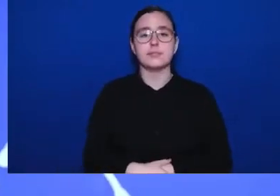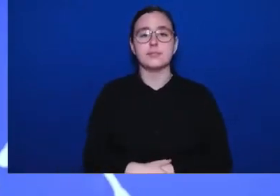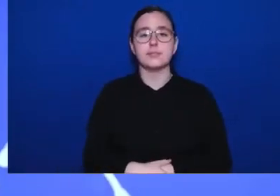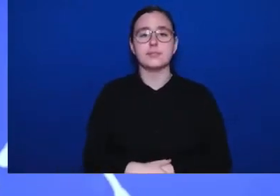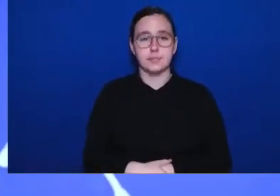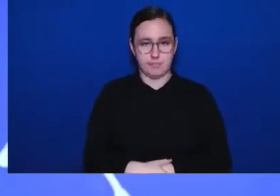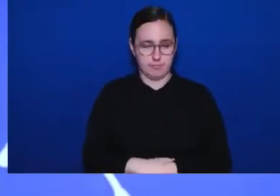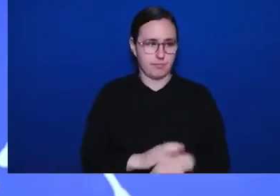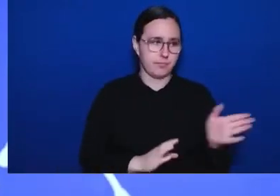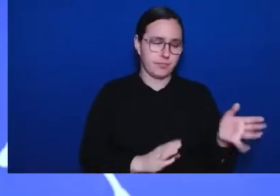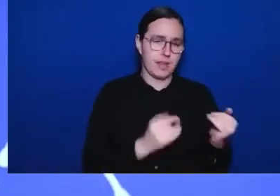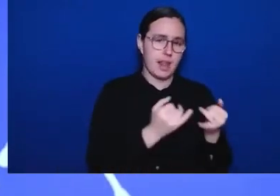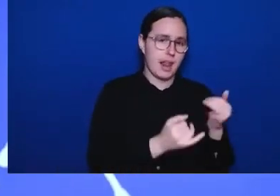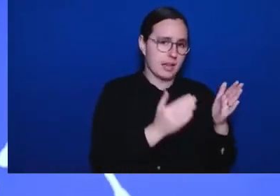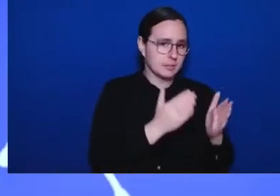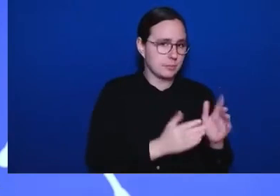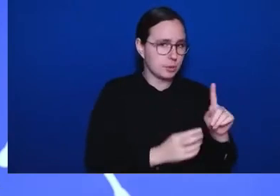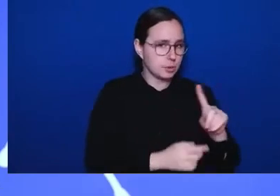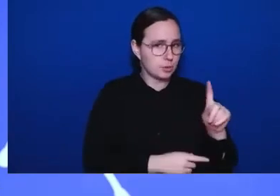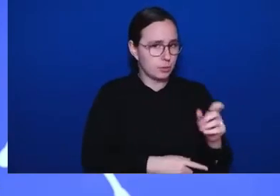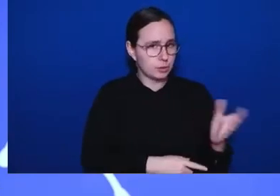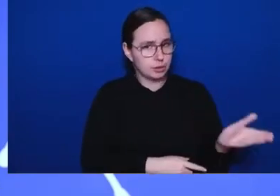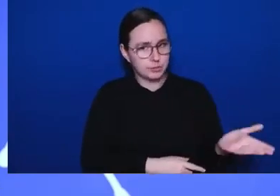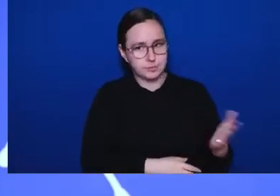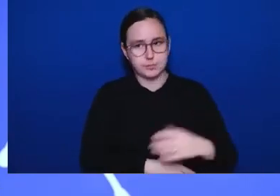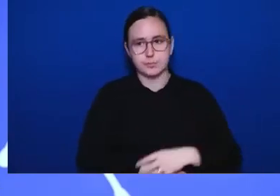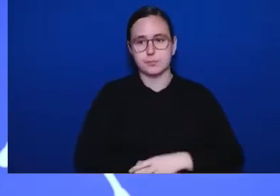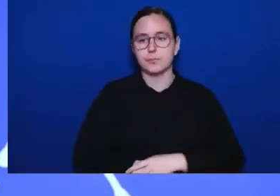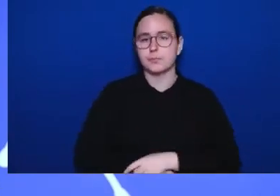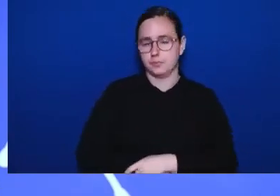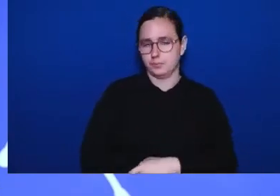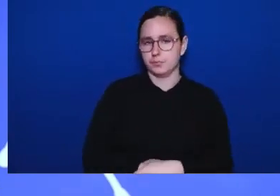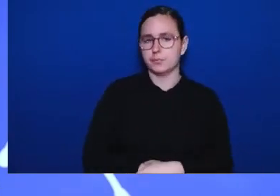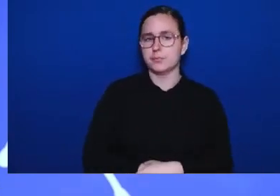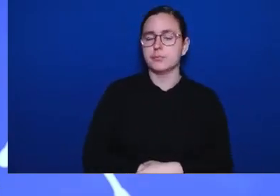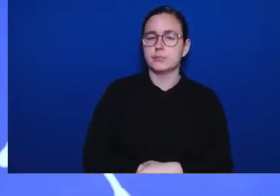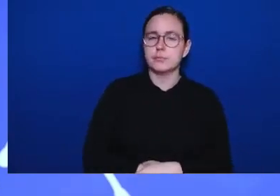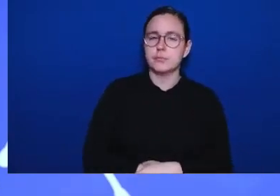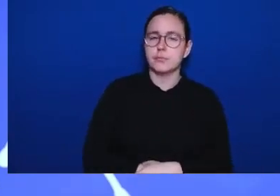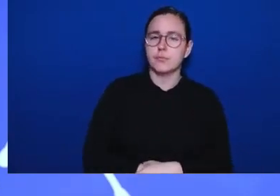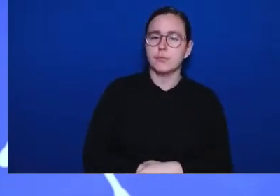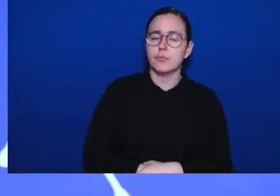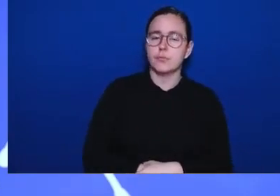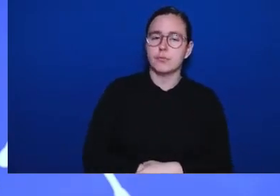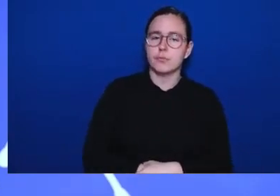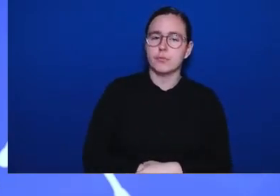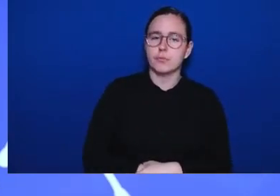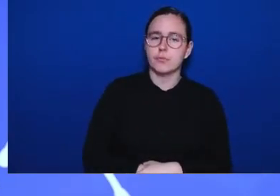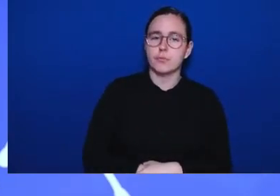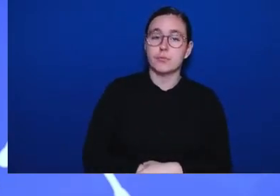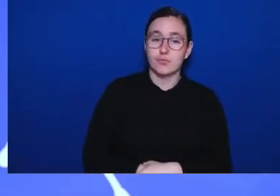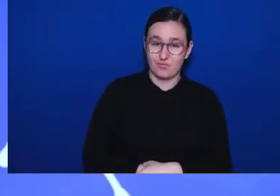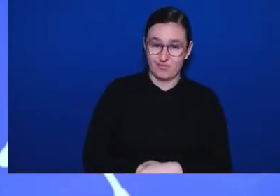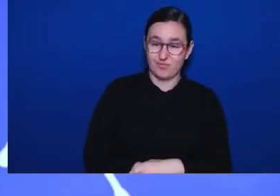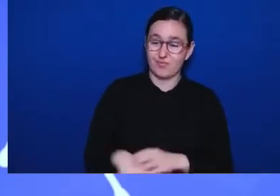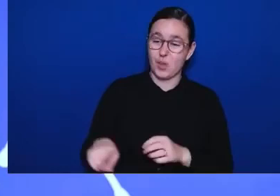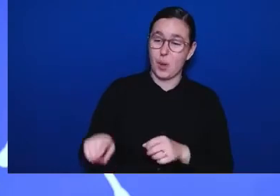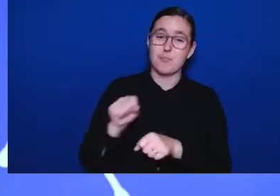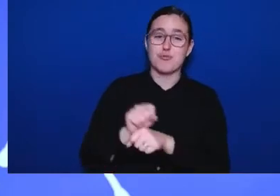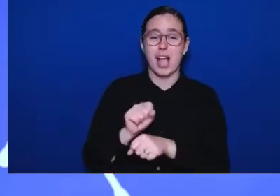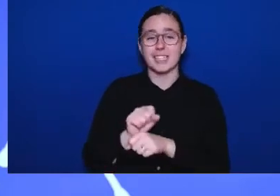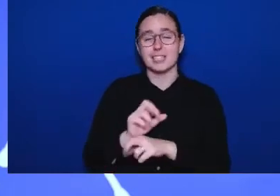Hey there, thanks for taking my question. I'm just wondering whether there is actually a wait list for the Practice Ready Assessment Program, and if so, how many people are